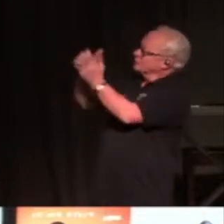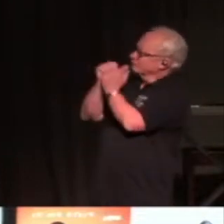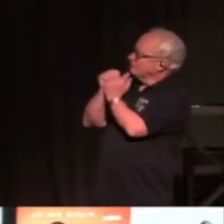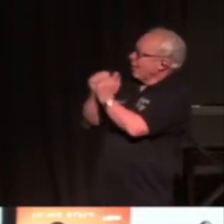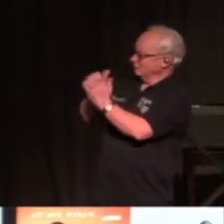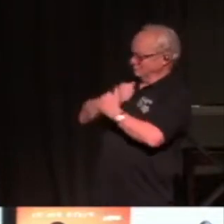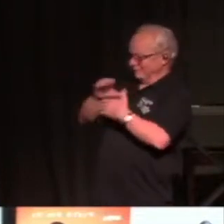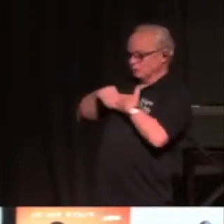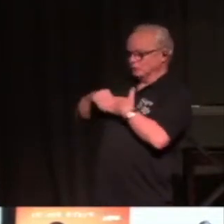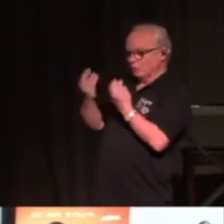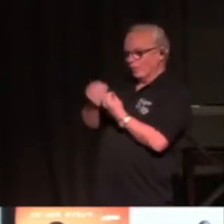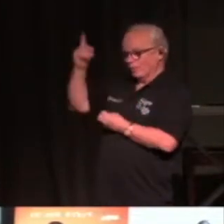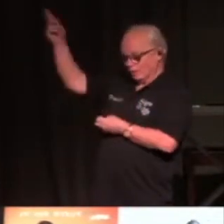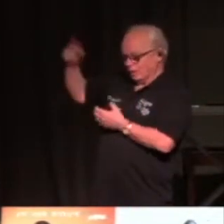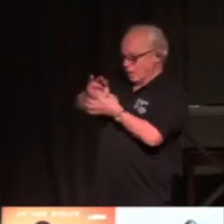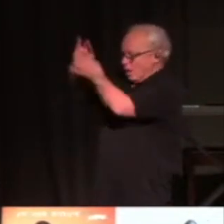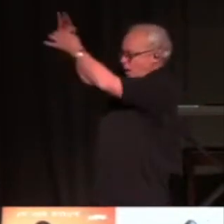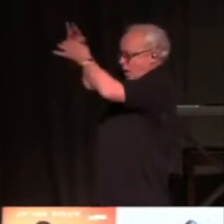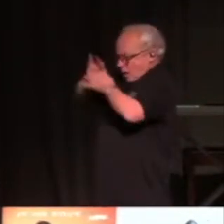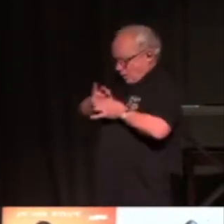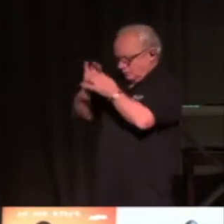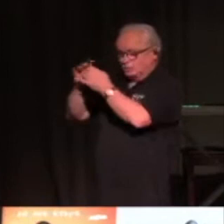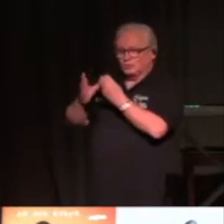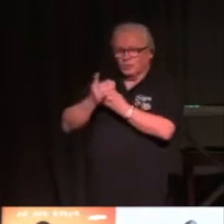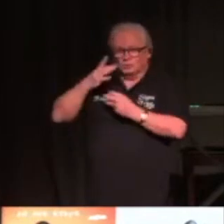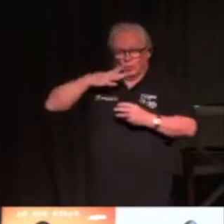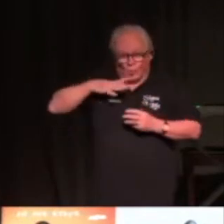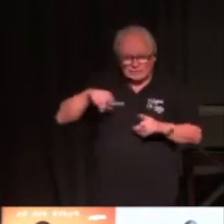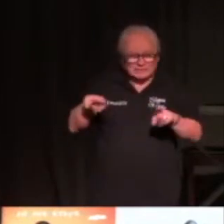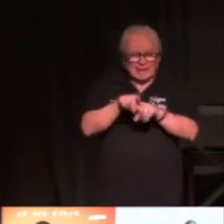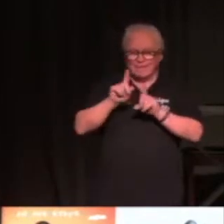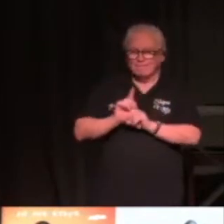place that I have with him, but he's desperate for one with you.